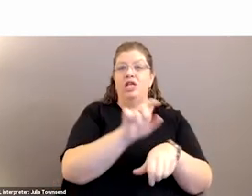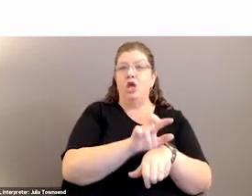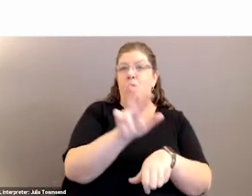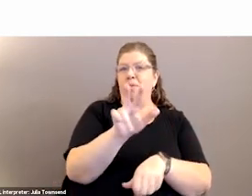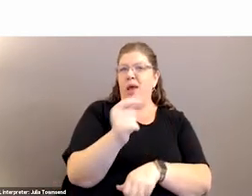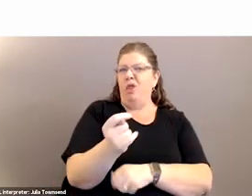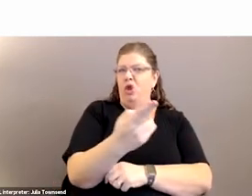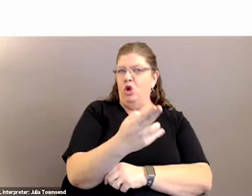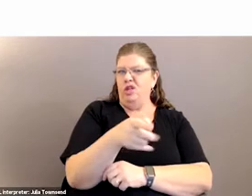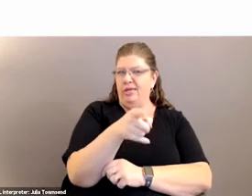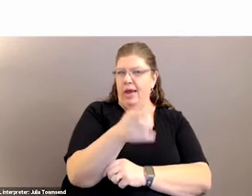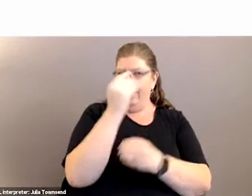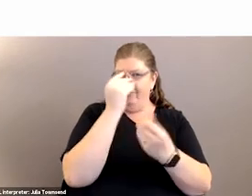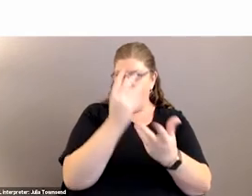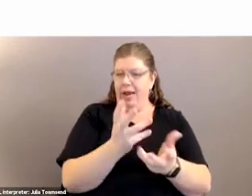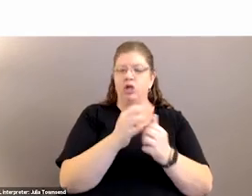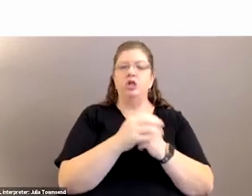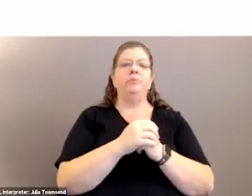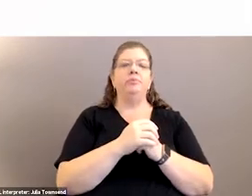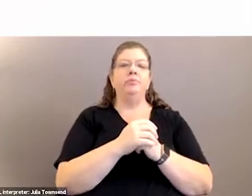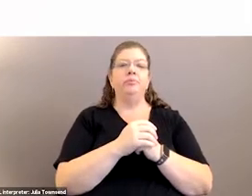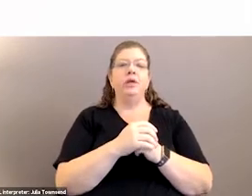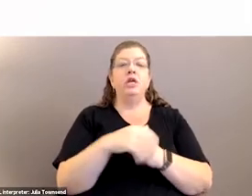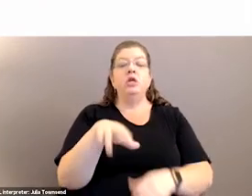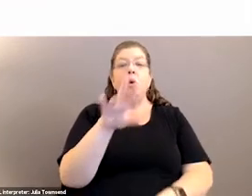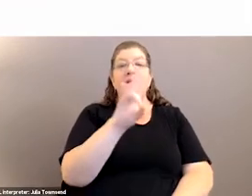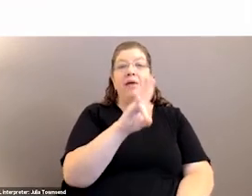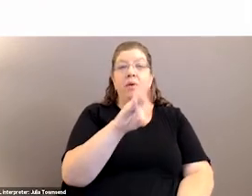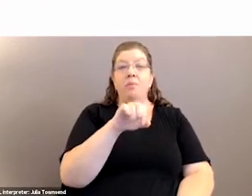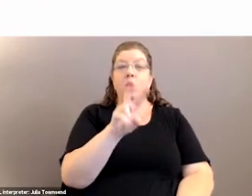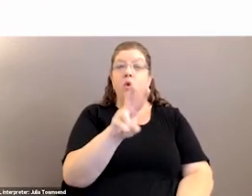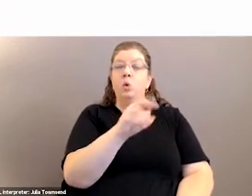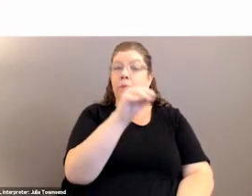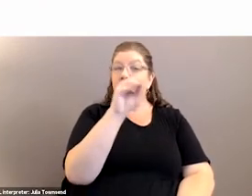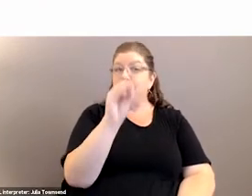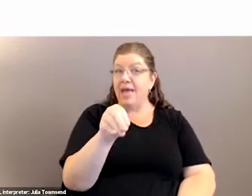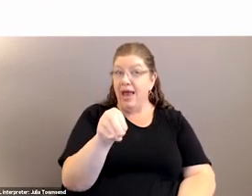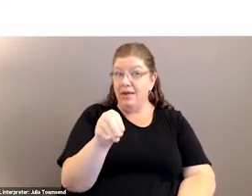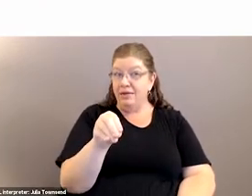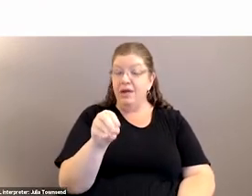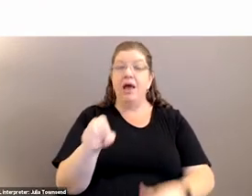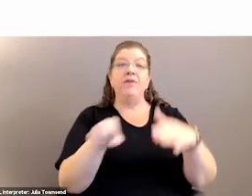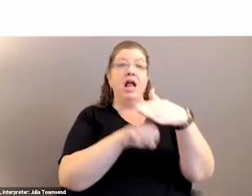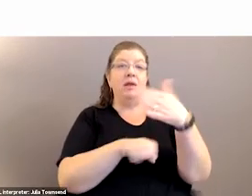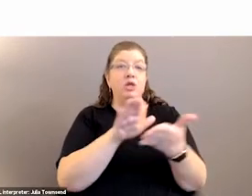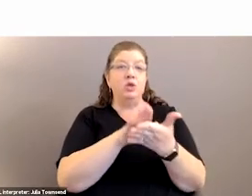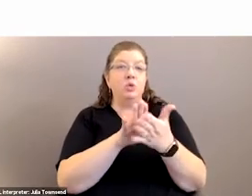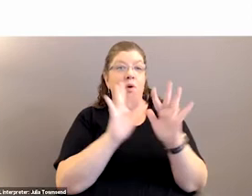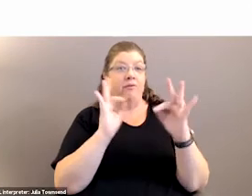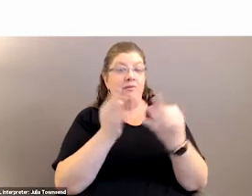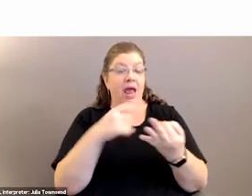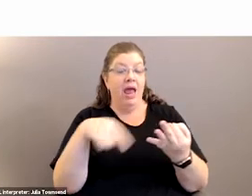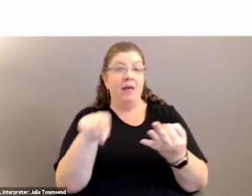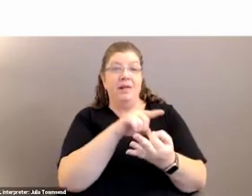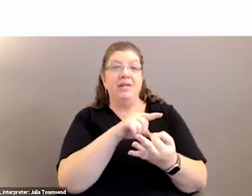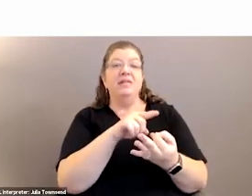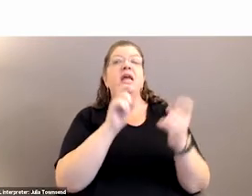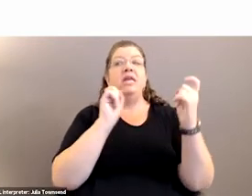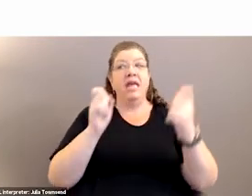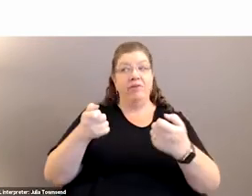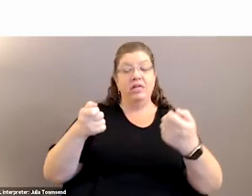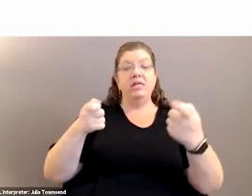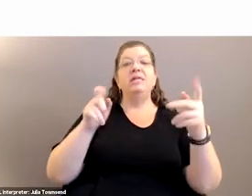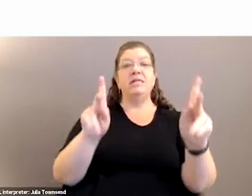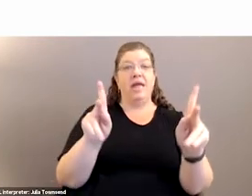thursday so we had 77.2 percent of our elementary families granting consent